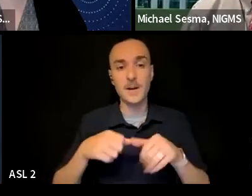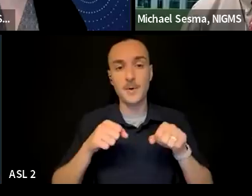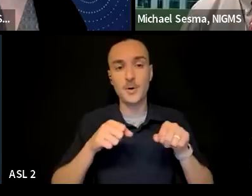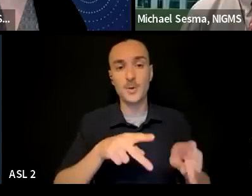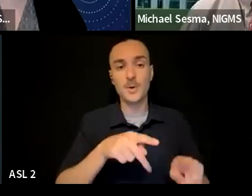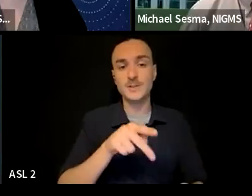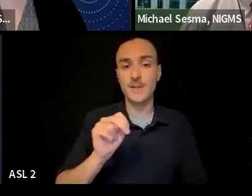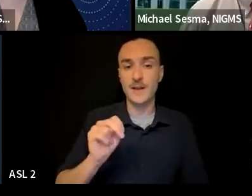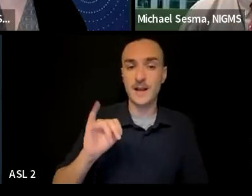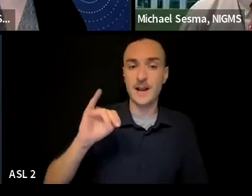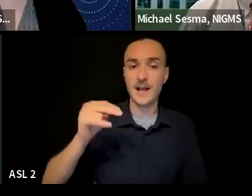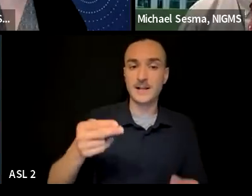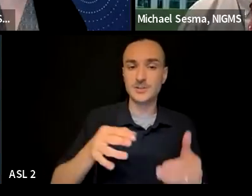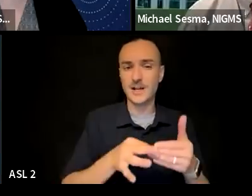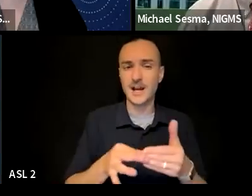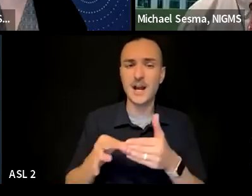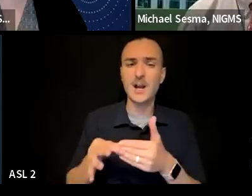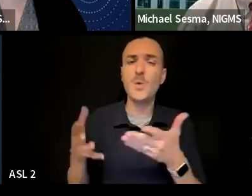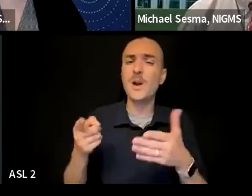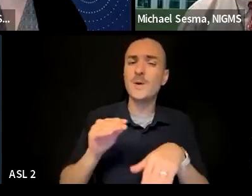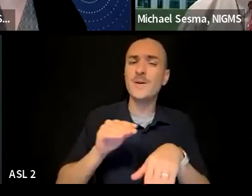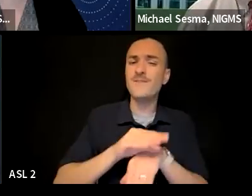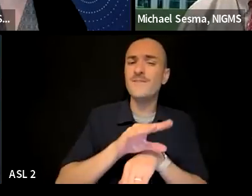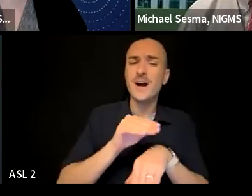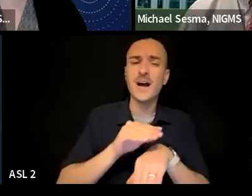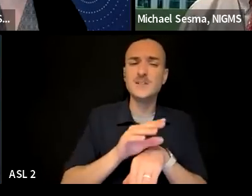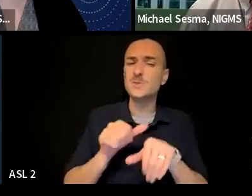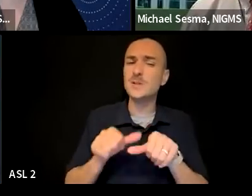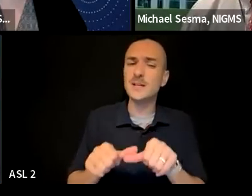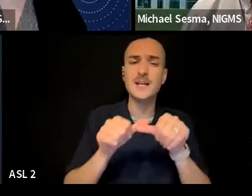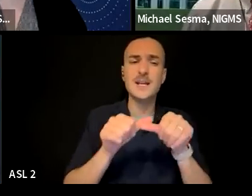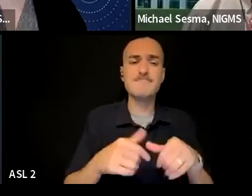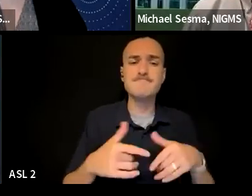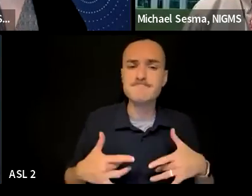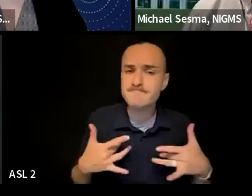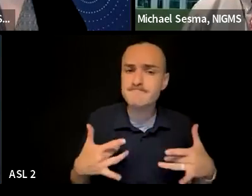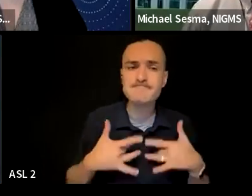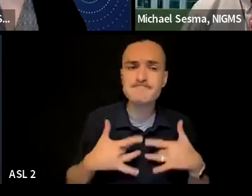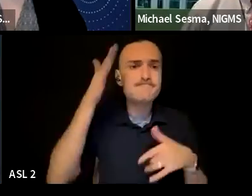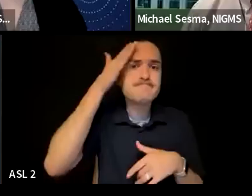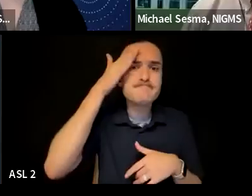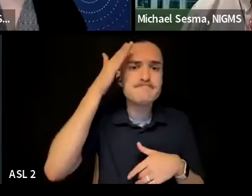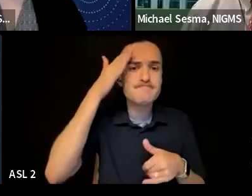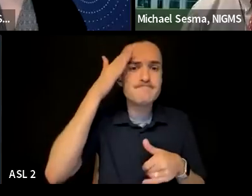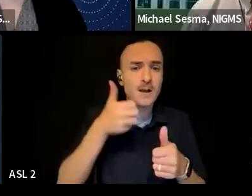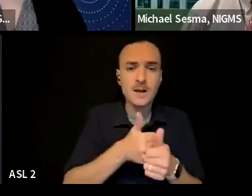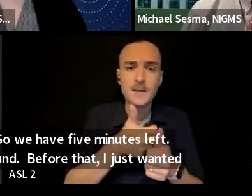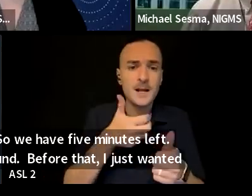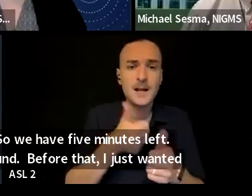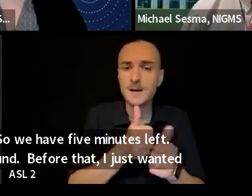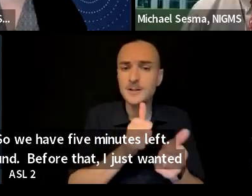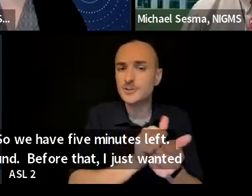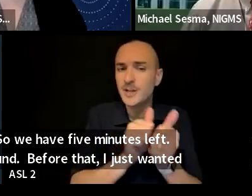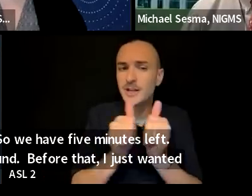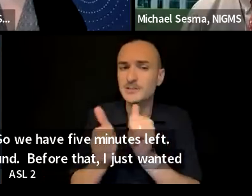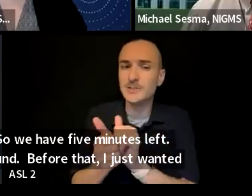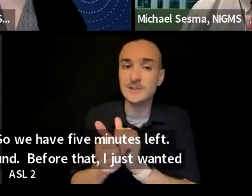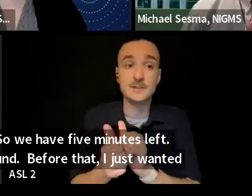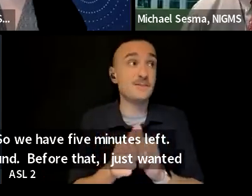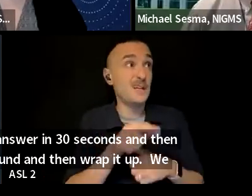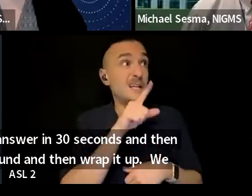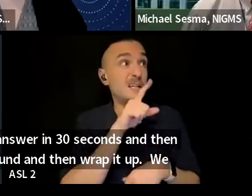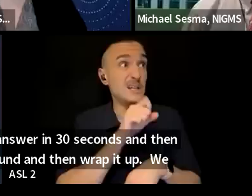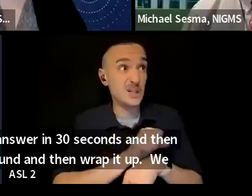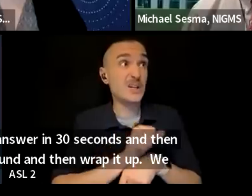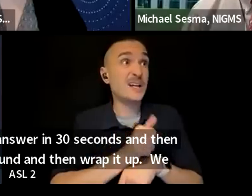What is your advice to be able to stay on top of the changes? Yeah, so we're posting literally every day